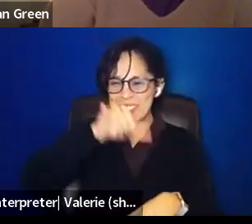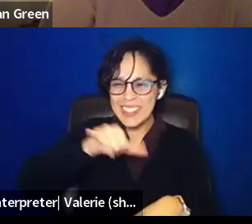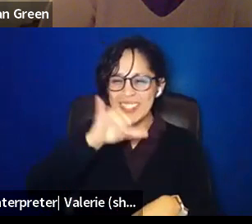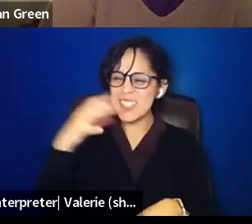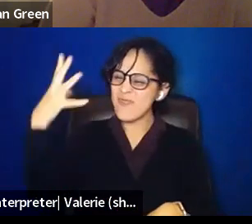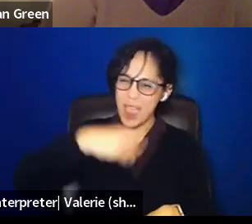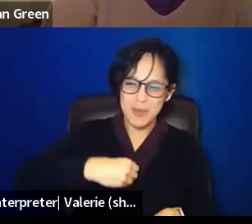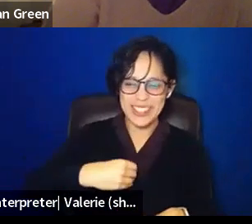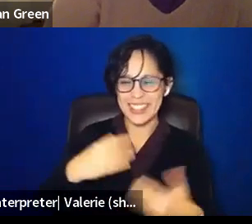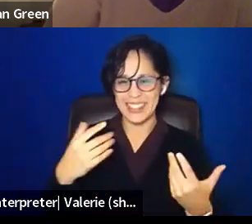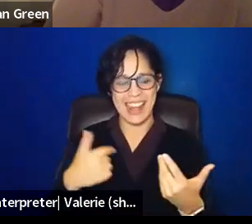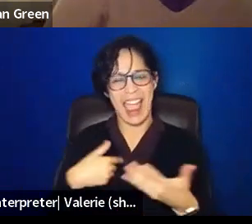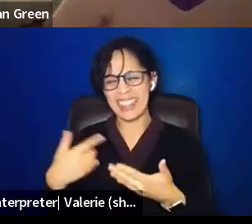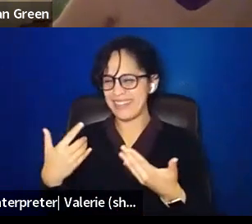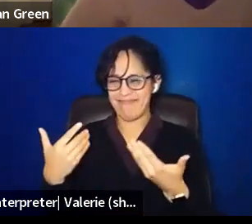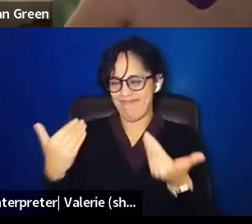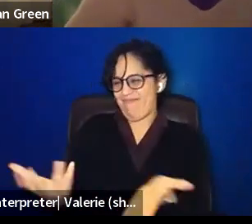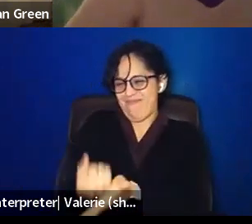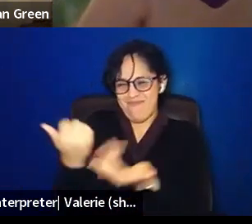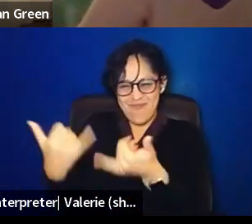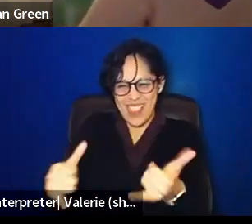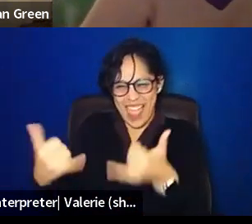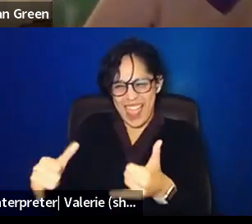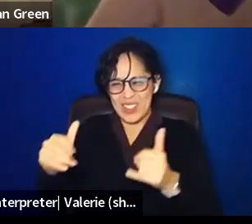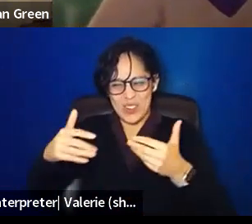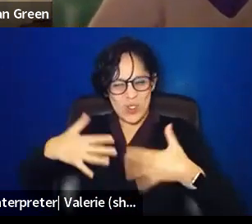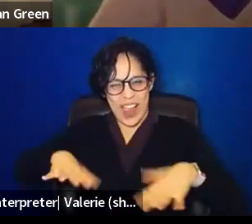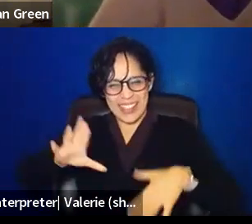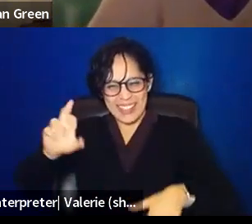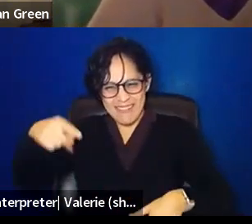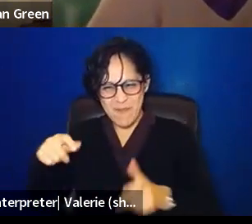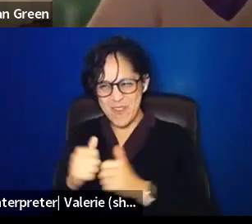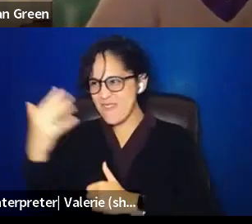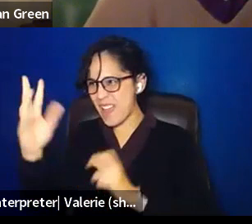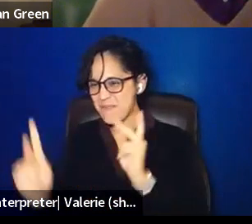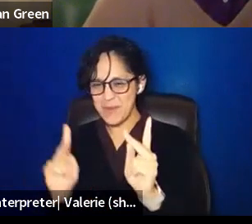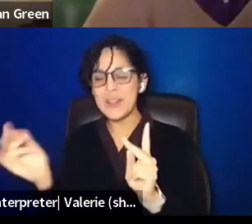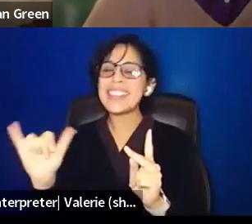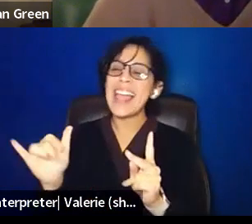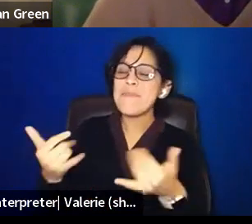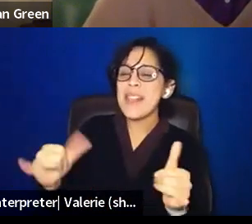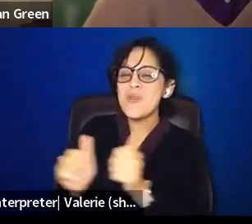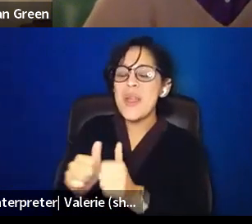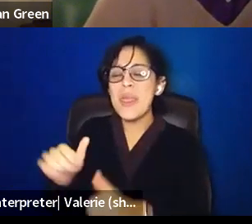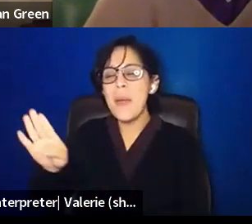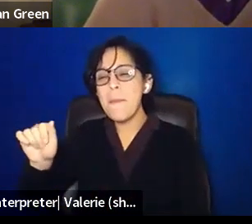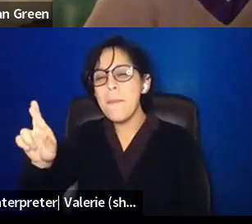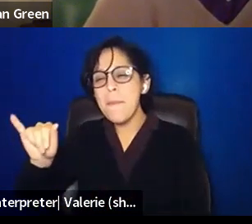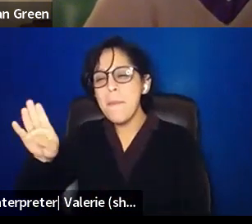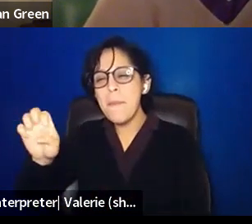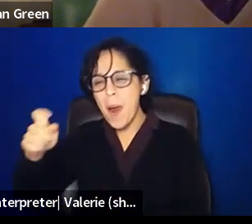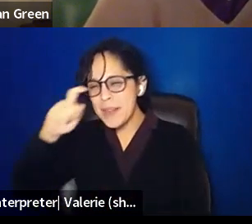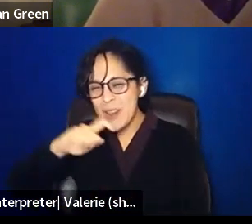And I get to just play like dress up with five people. It's like playing with Barbie dolls, but like better.